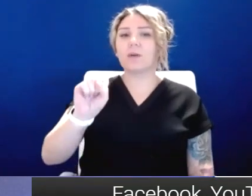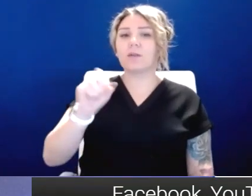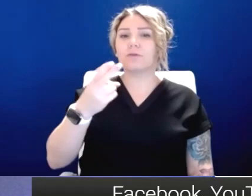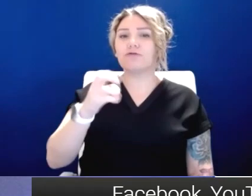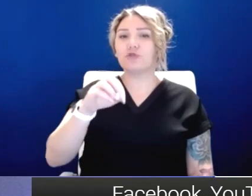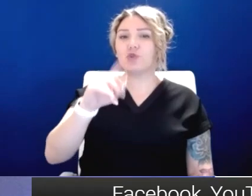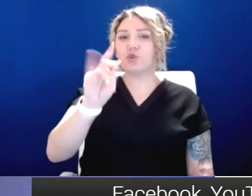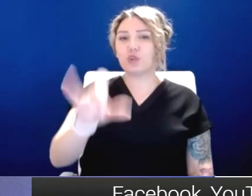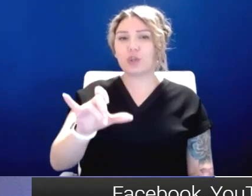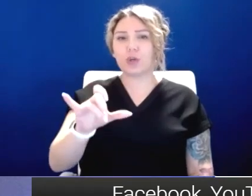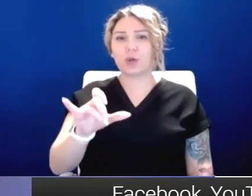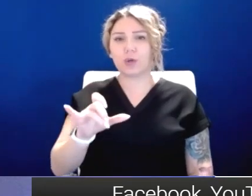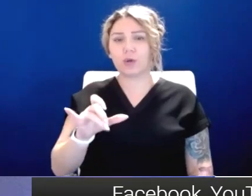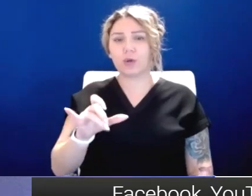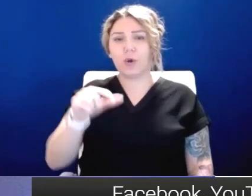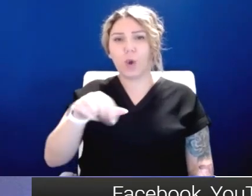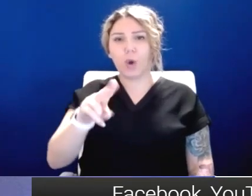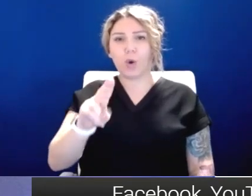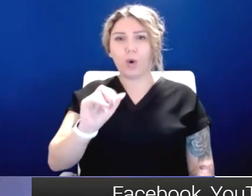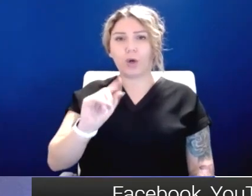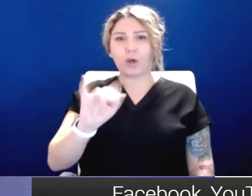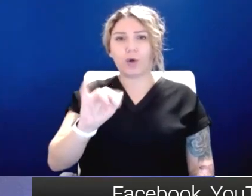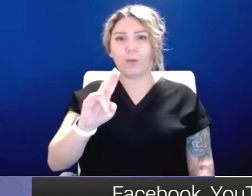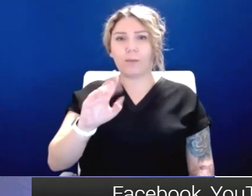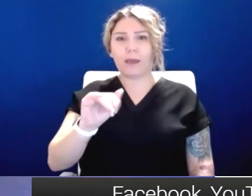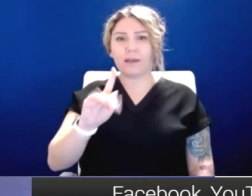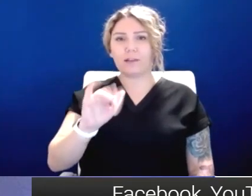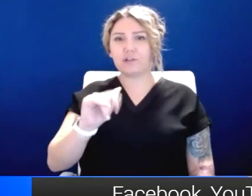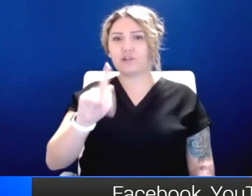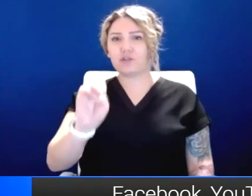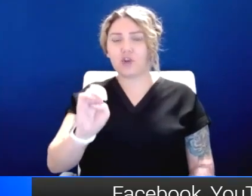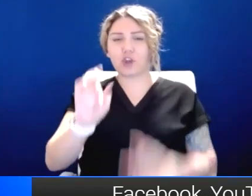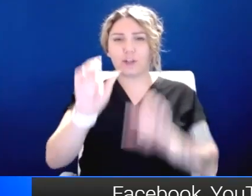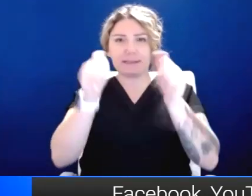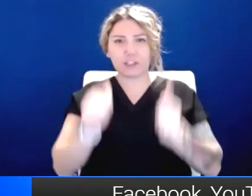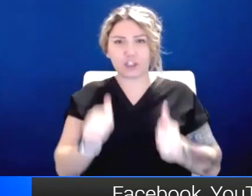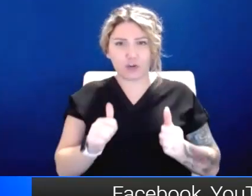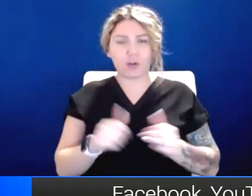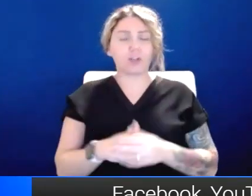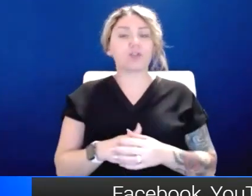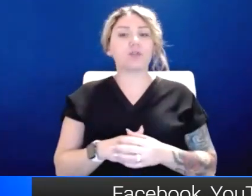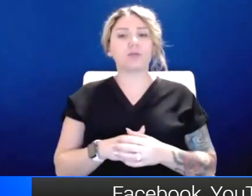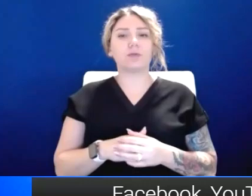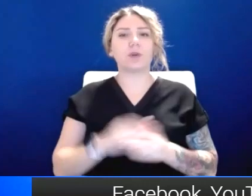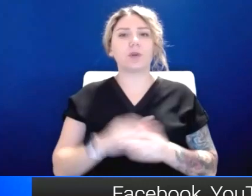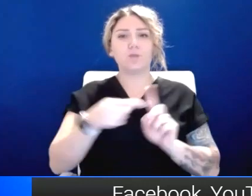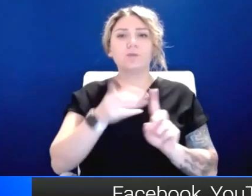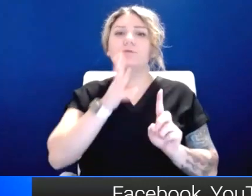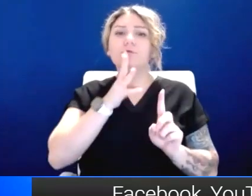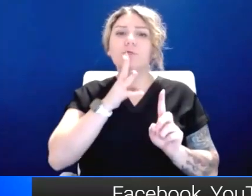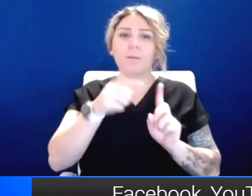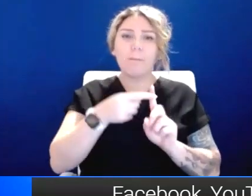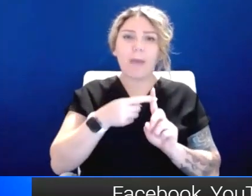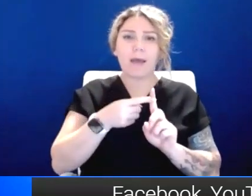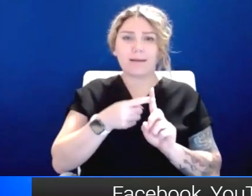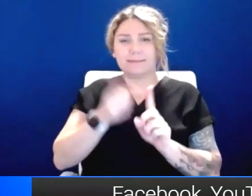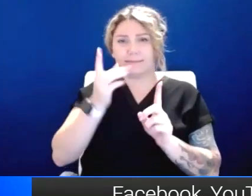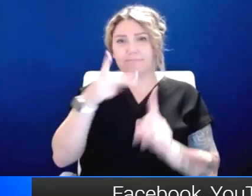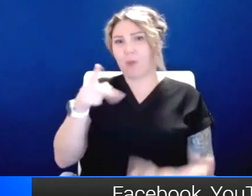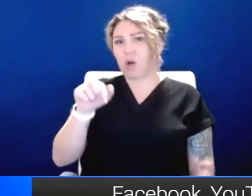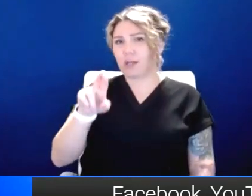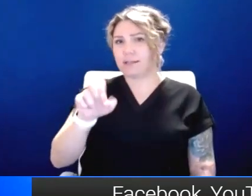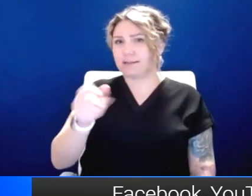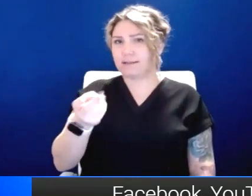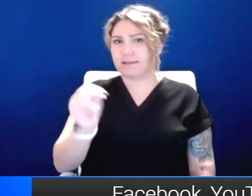on corticobasal degeneration. So when we talk about Parkinson's, we are talking about anyone who